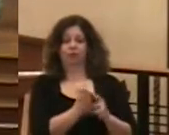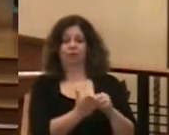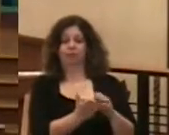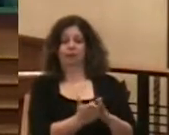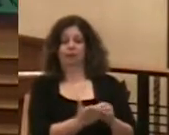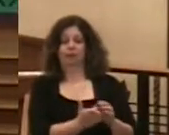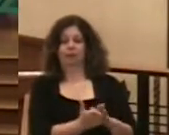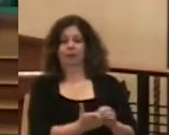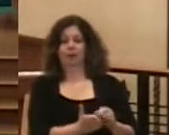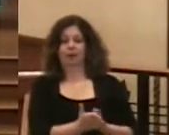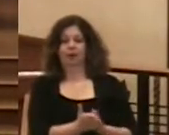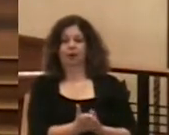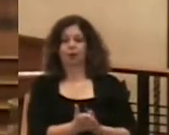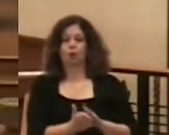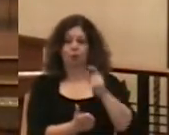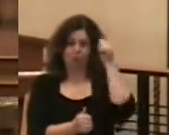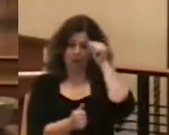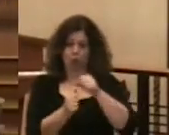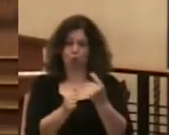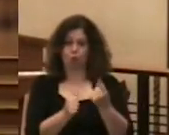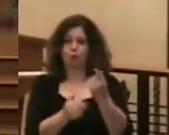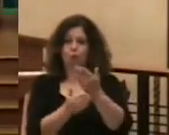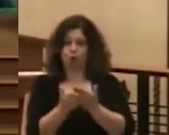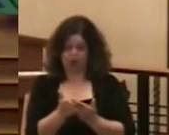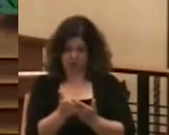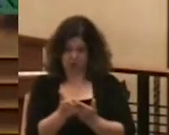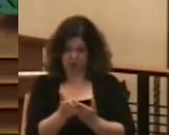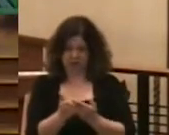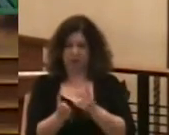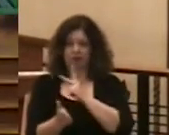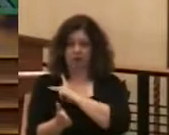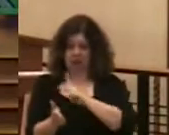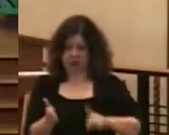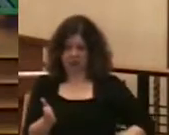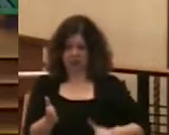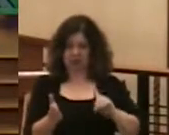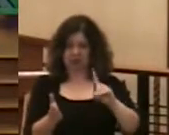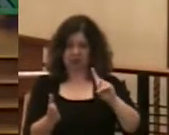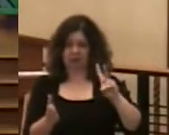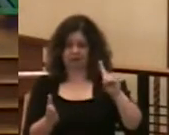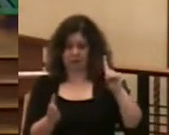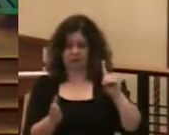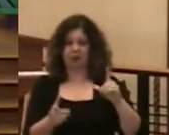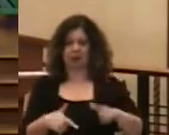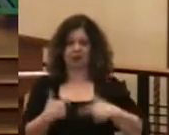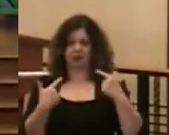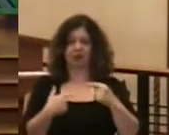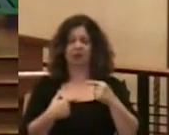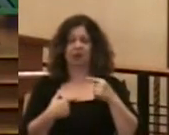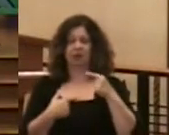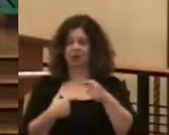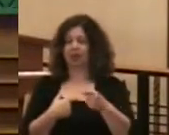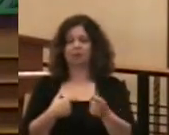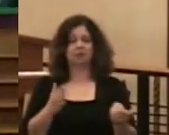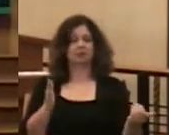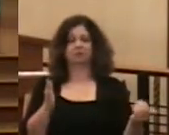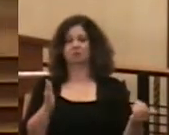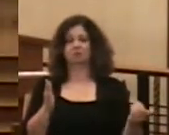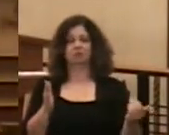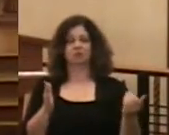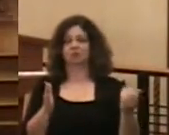in one part of his life, King David violated almost every one of the Ten